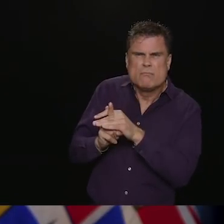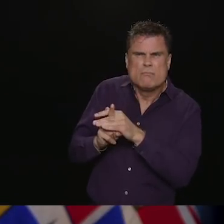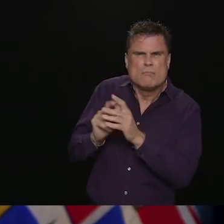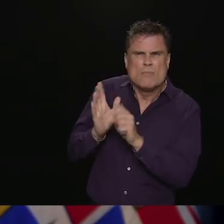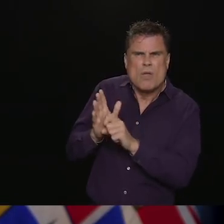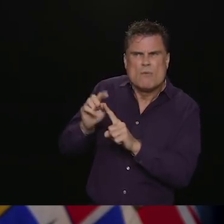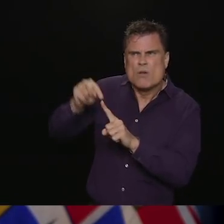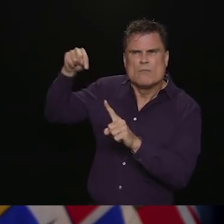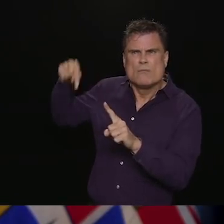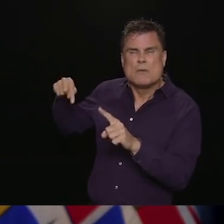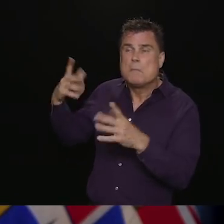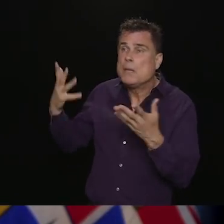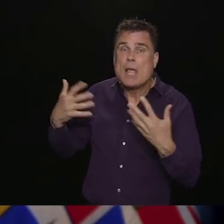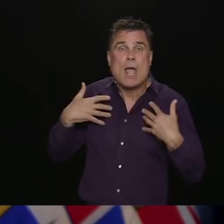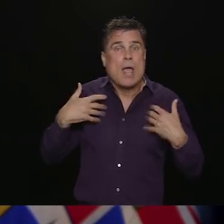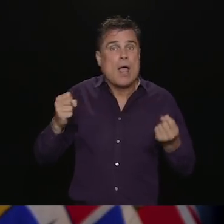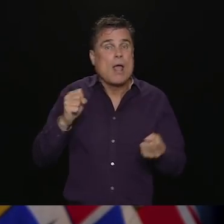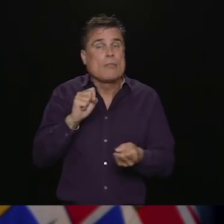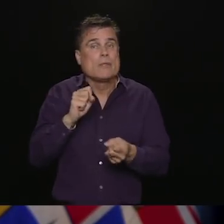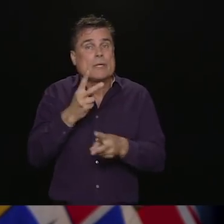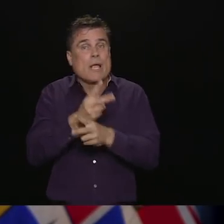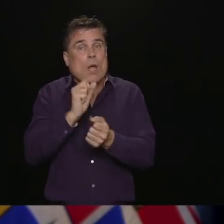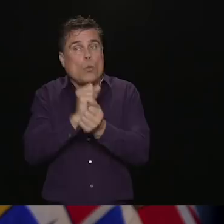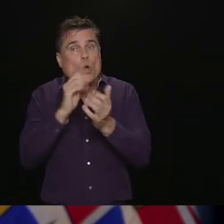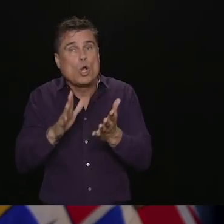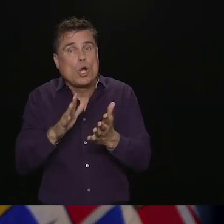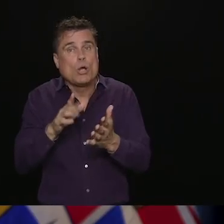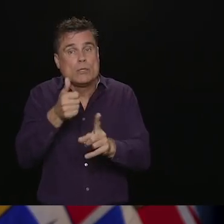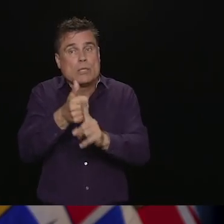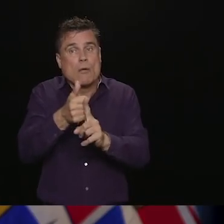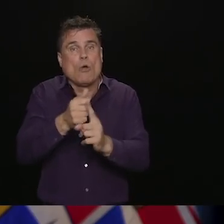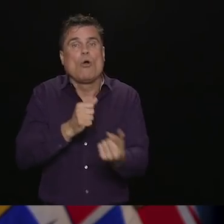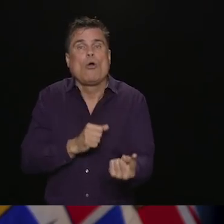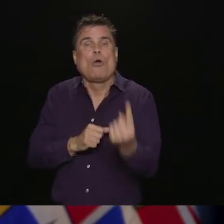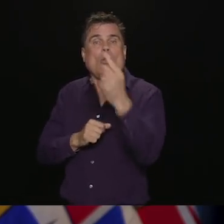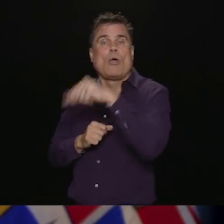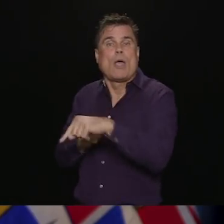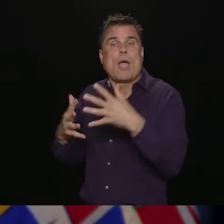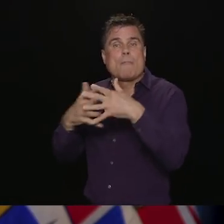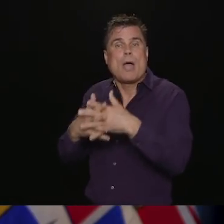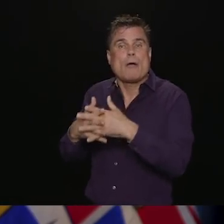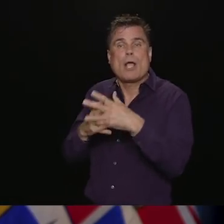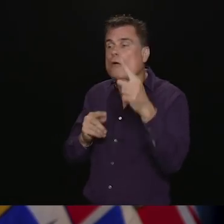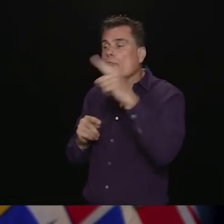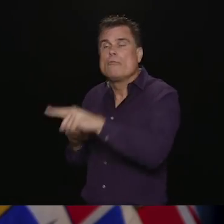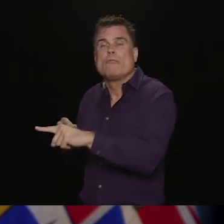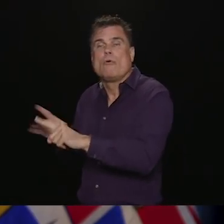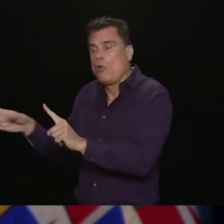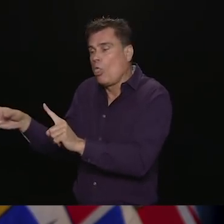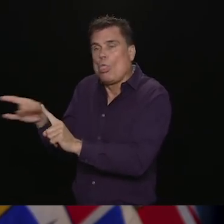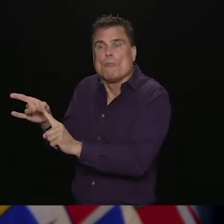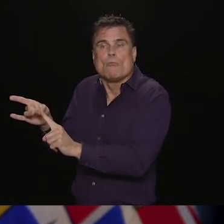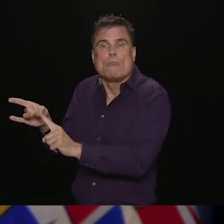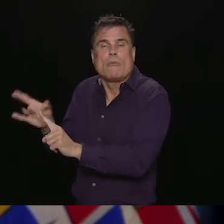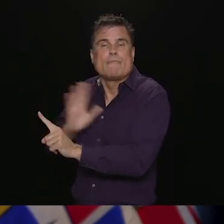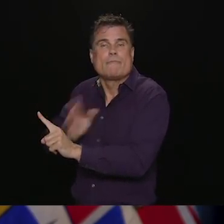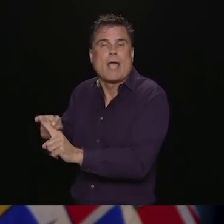had contact with a family member or a gathering. I'm just curious to know how that actually